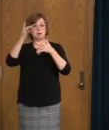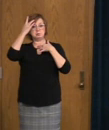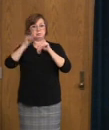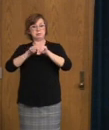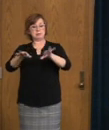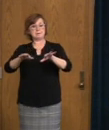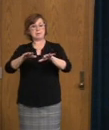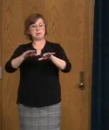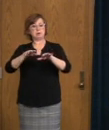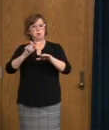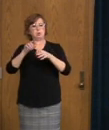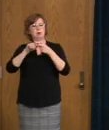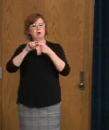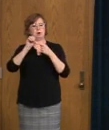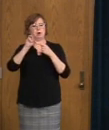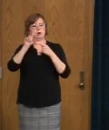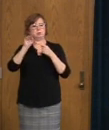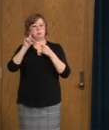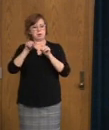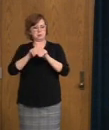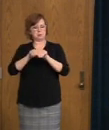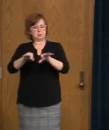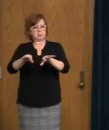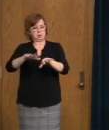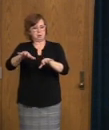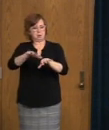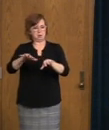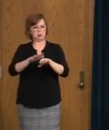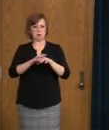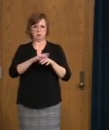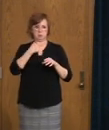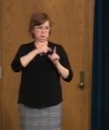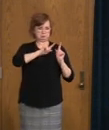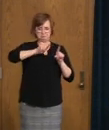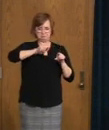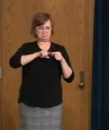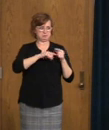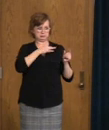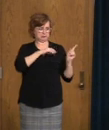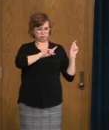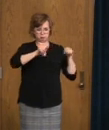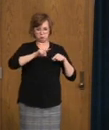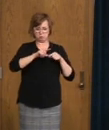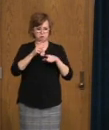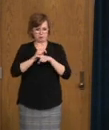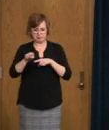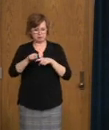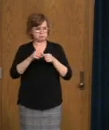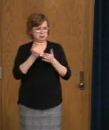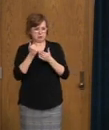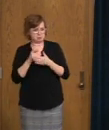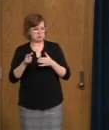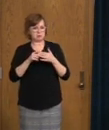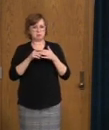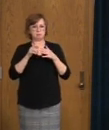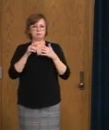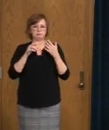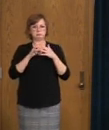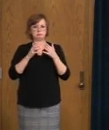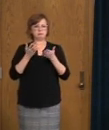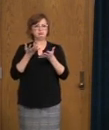as infection prevention control and safety staff, to support coaching and training and compliance with the